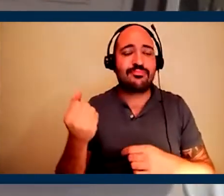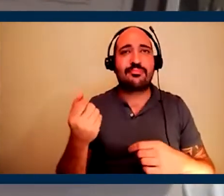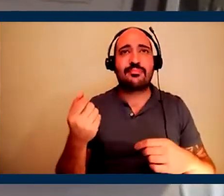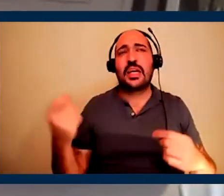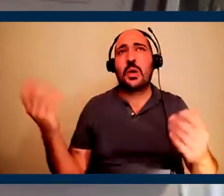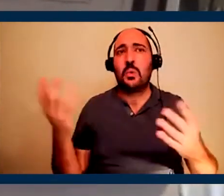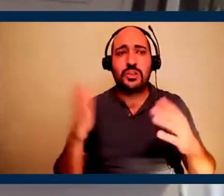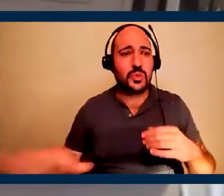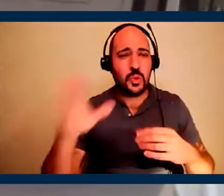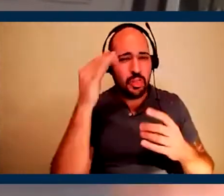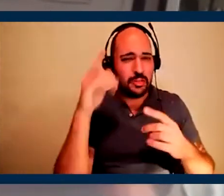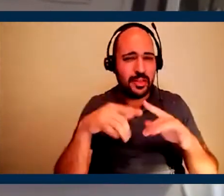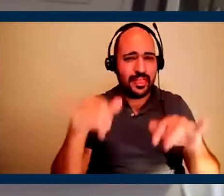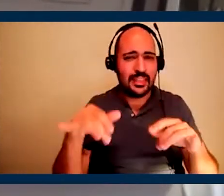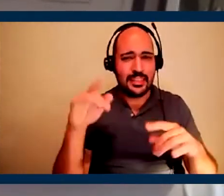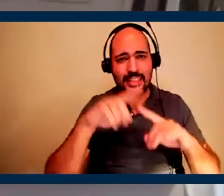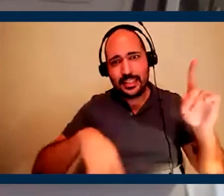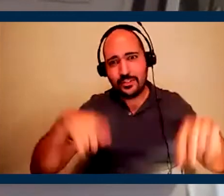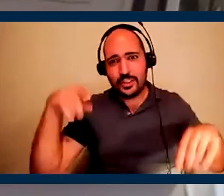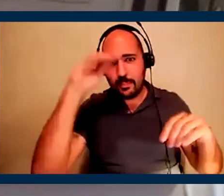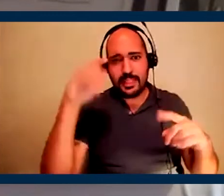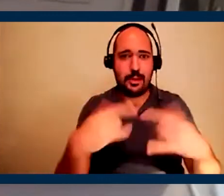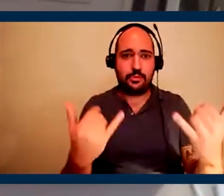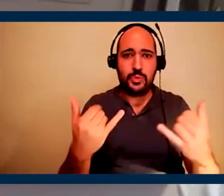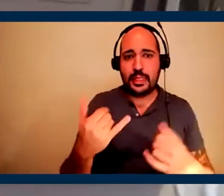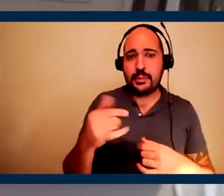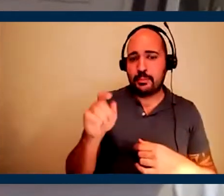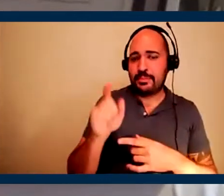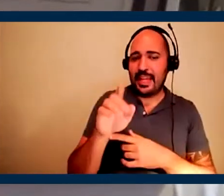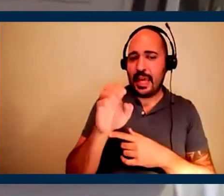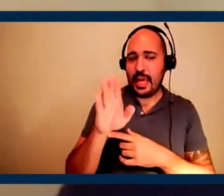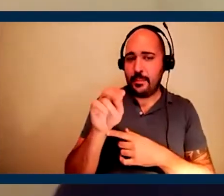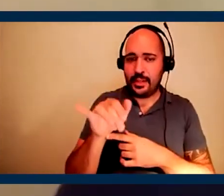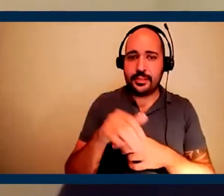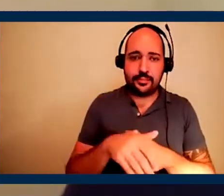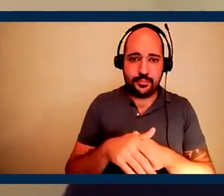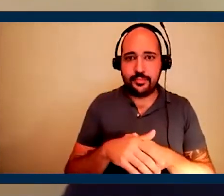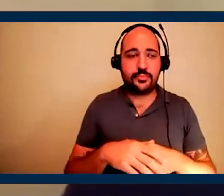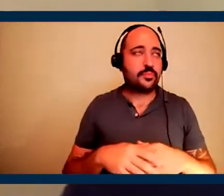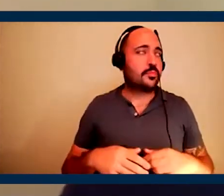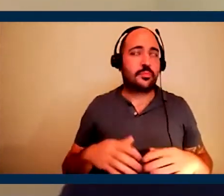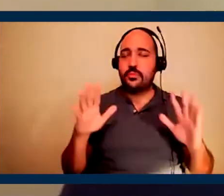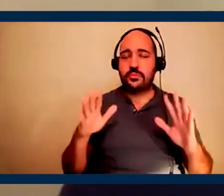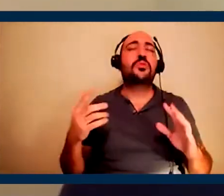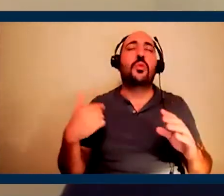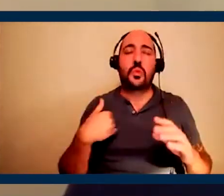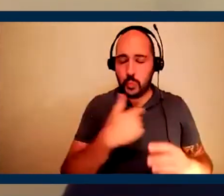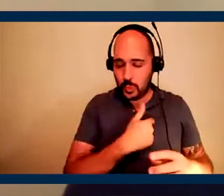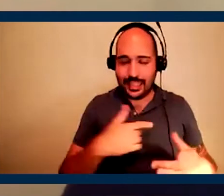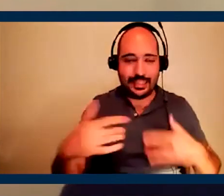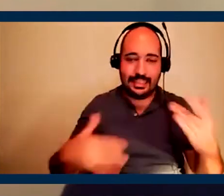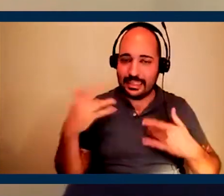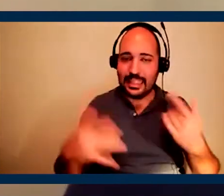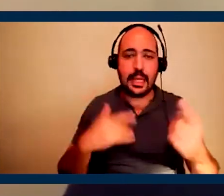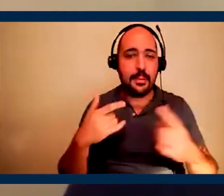opinion about today? No, absolutely. We are excited about it. We are celebrating the fact